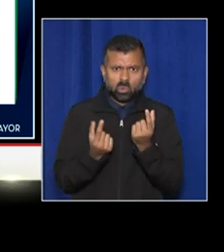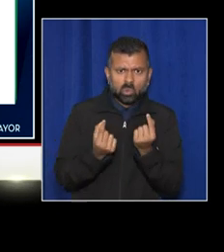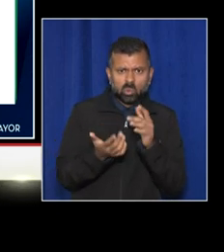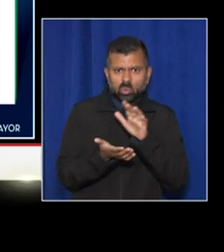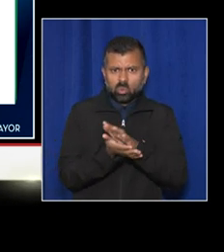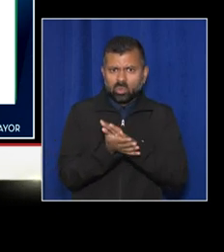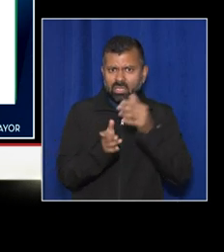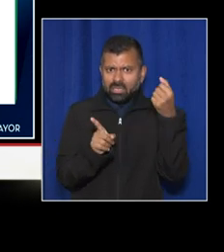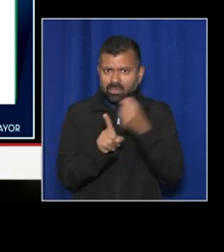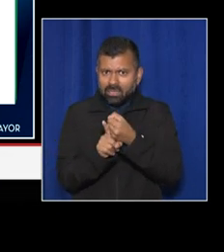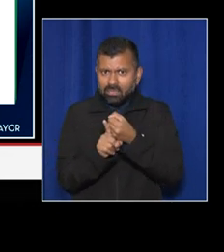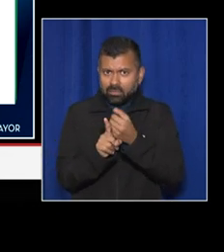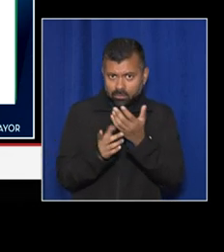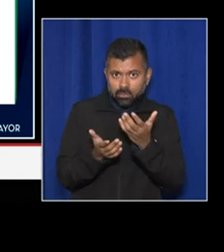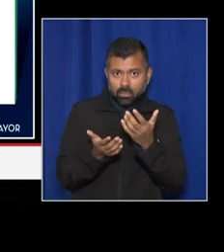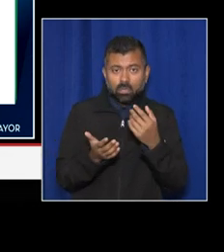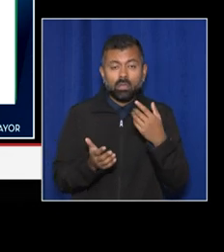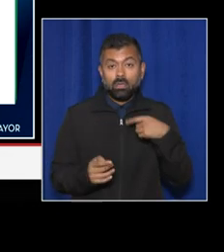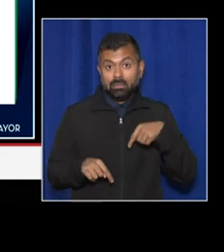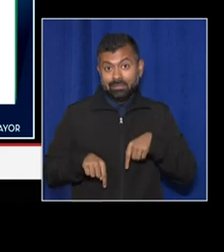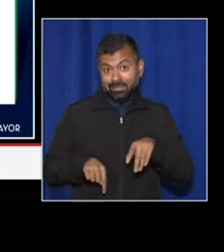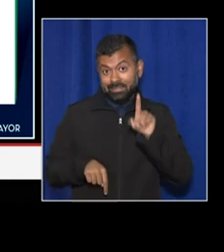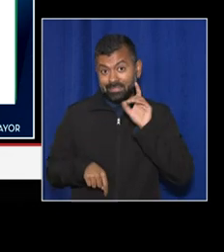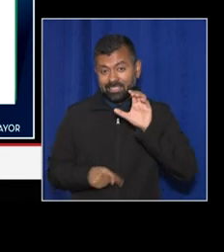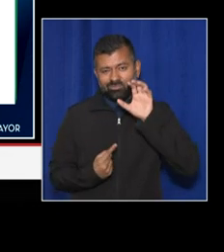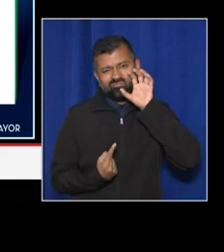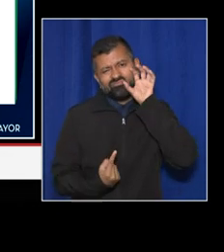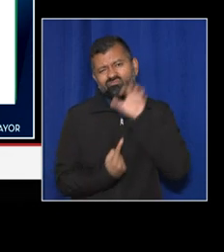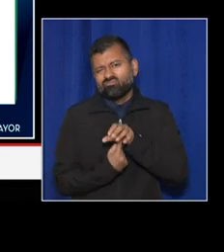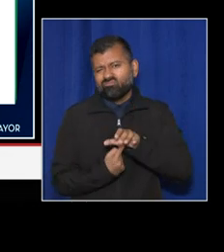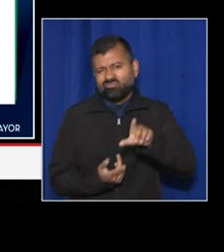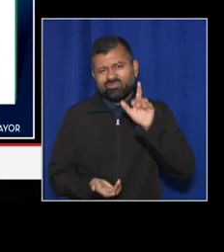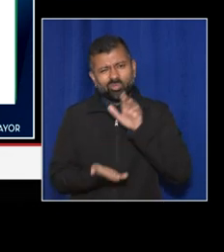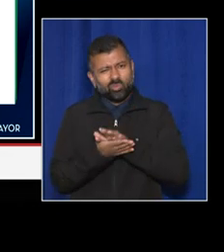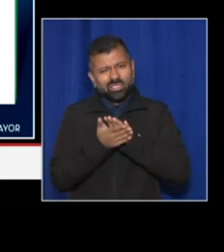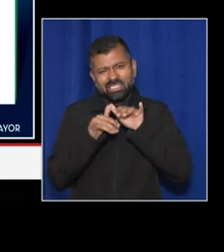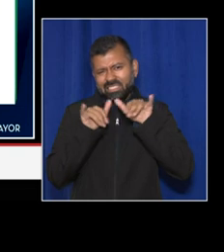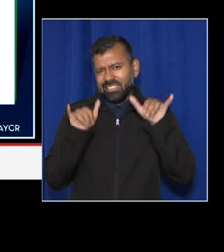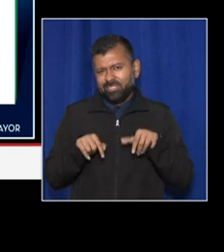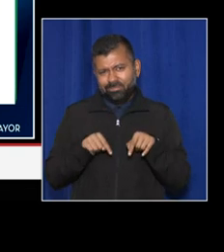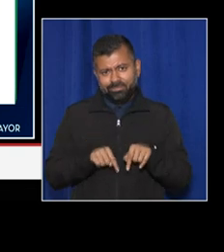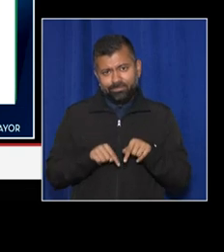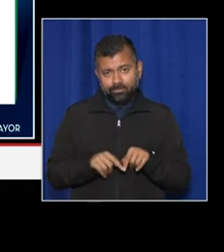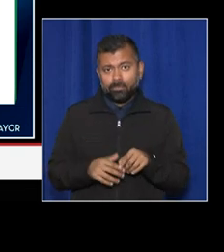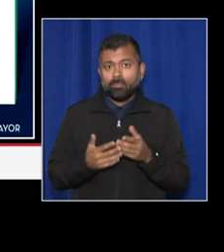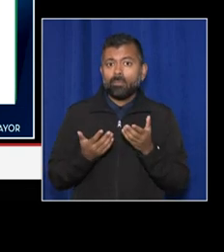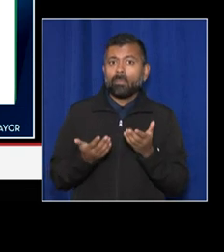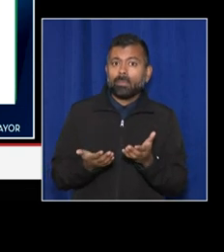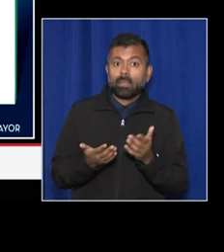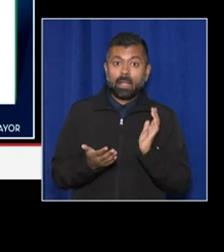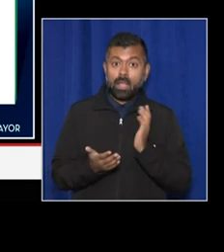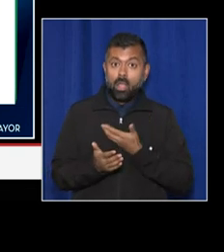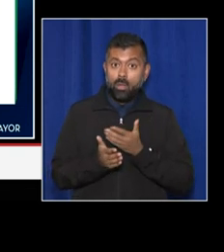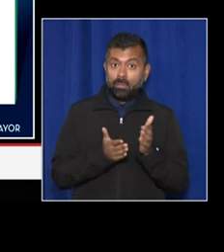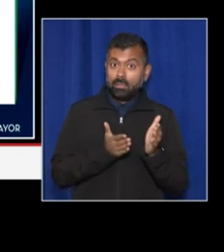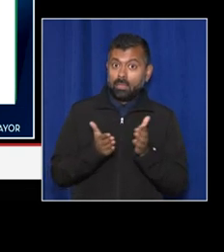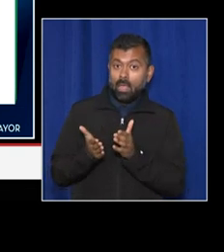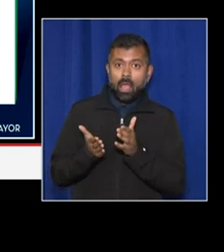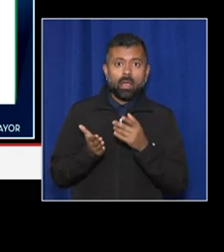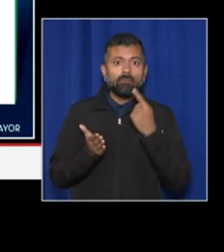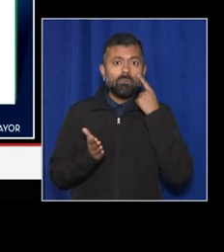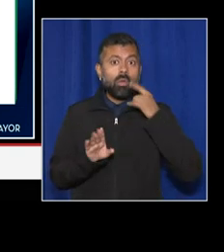are two ways that you can approach enrolling your child in that school system. Firstly, you have a right to attend your DCPS neighborhood